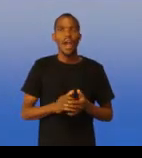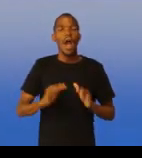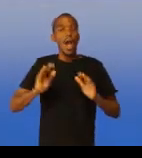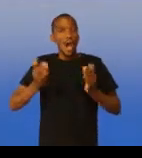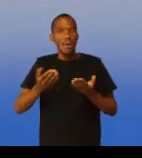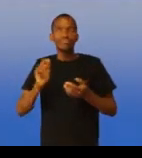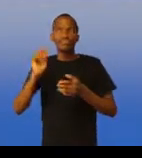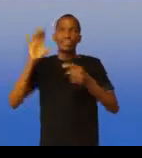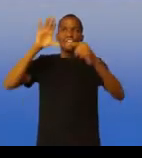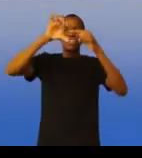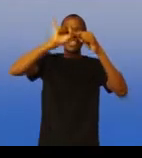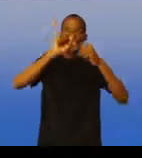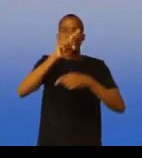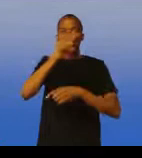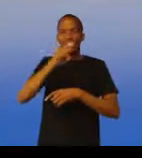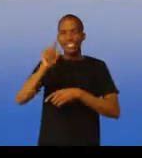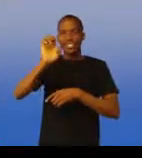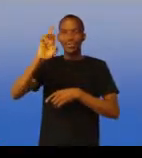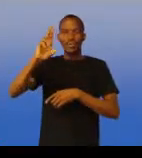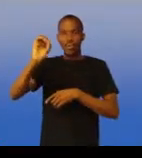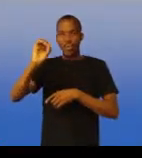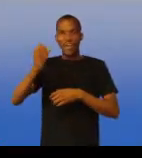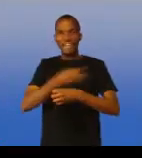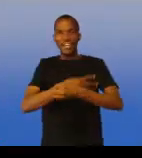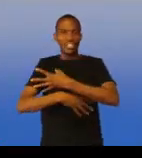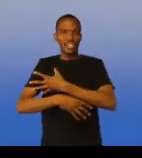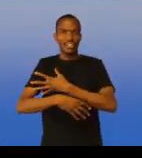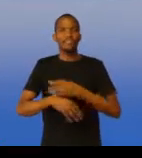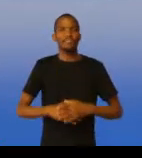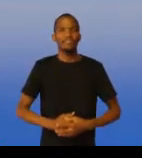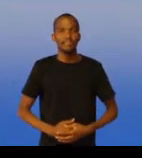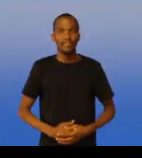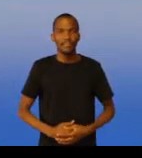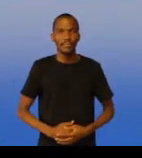new infections, treat all, makes it possible.